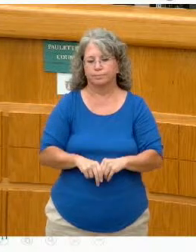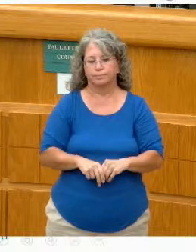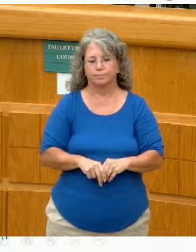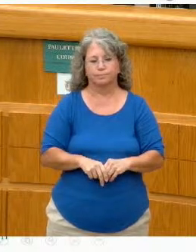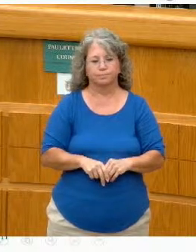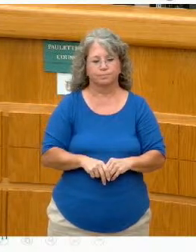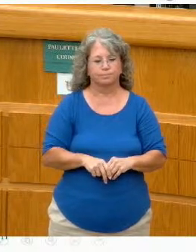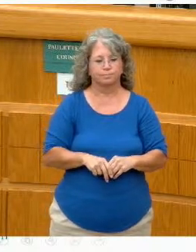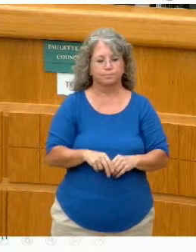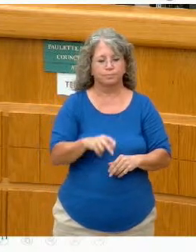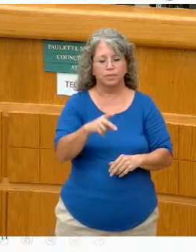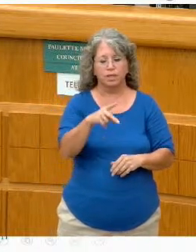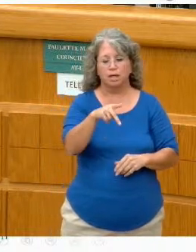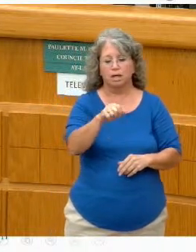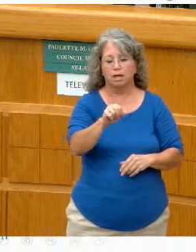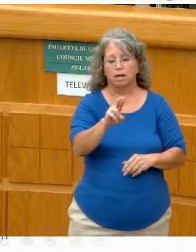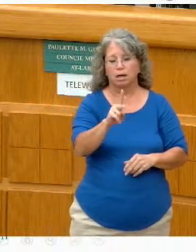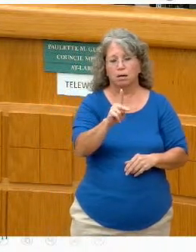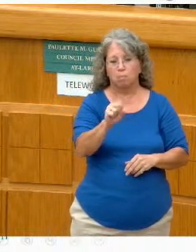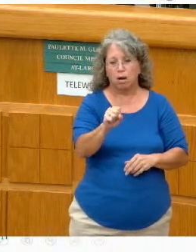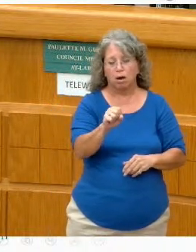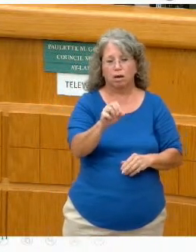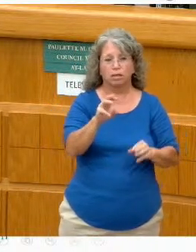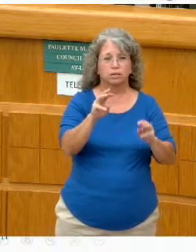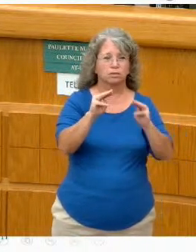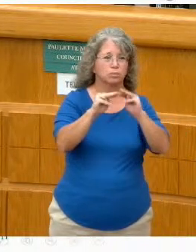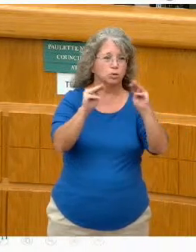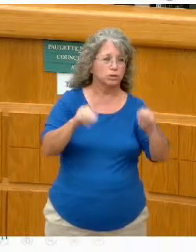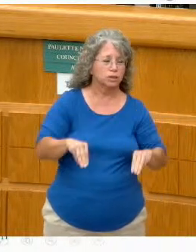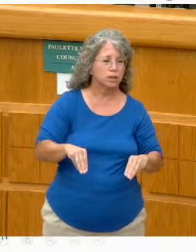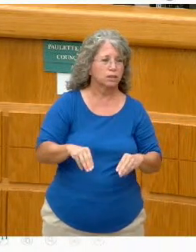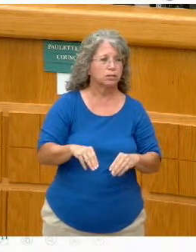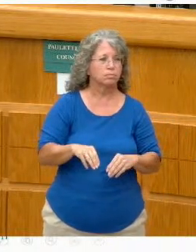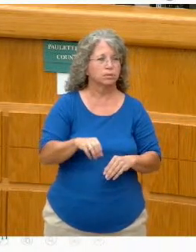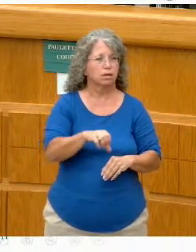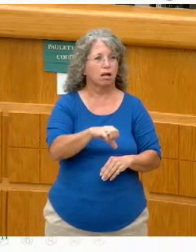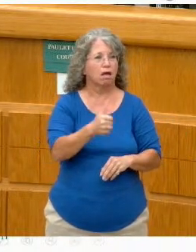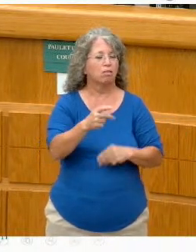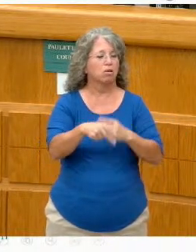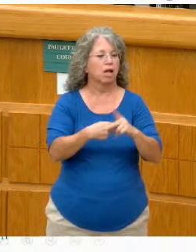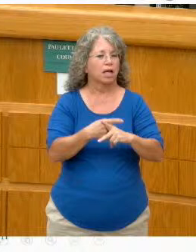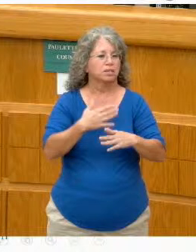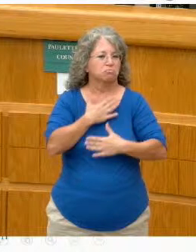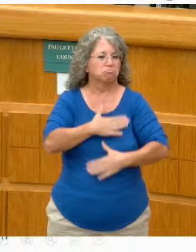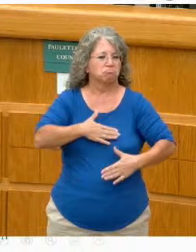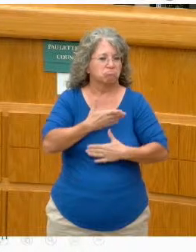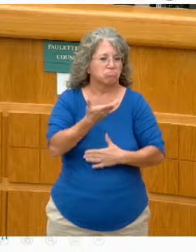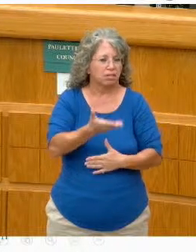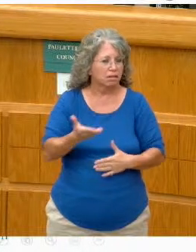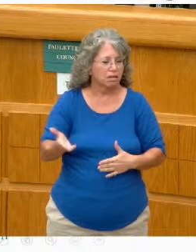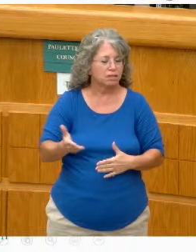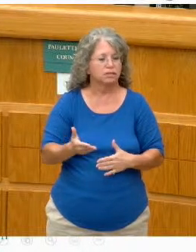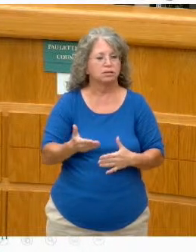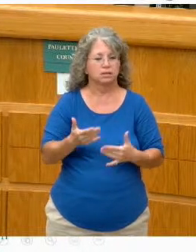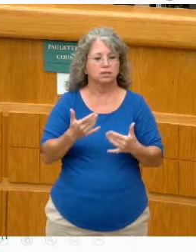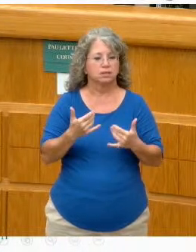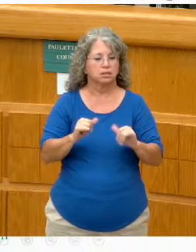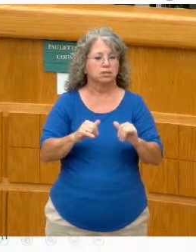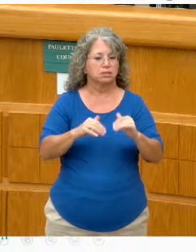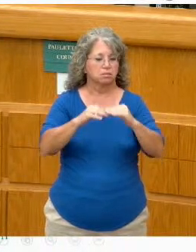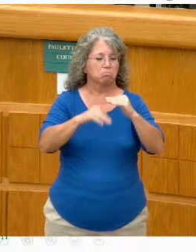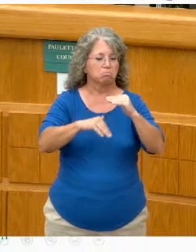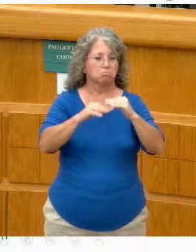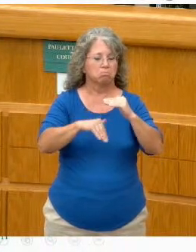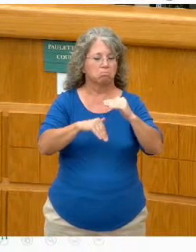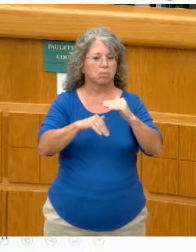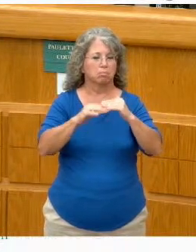parks, museums, and other types of recreational foot traffic have remained fairly level and below normal. I